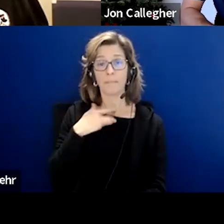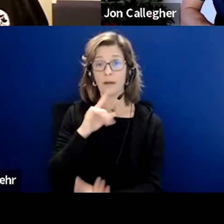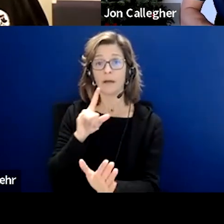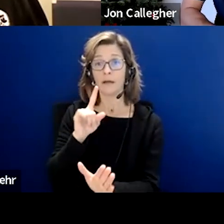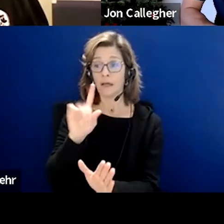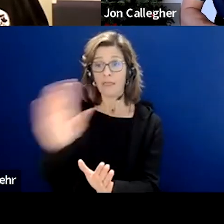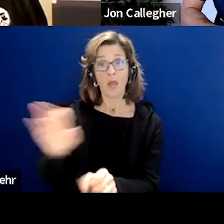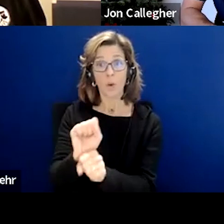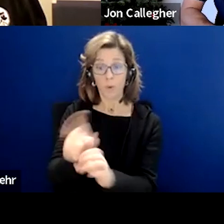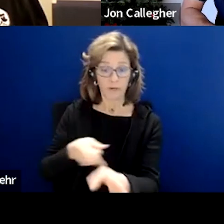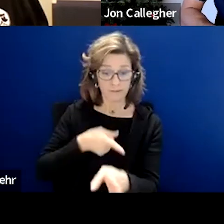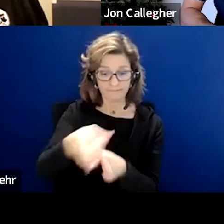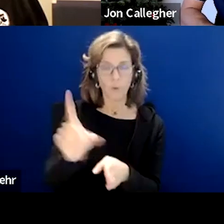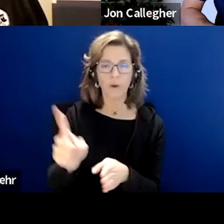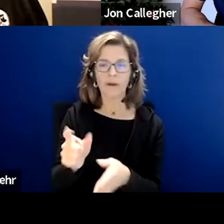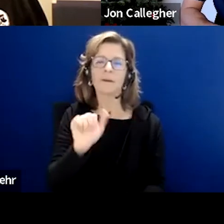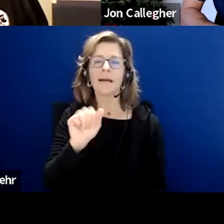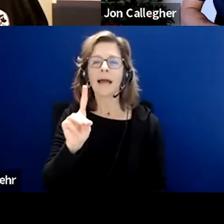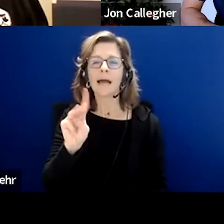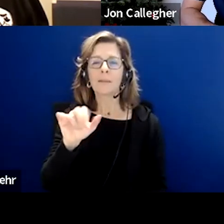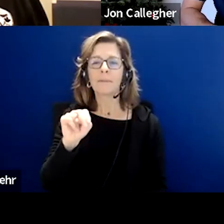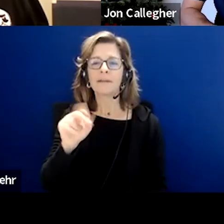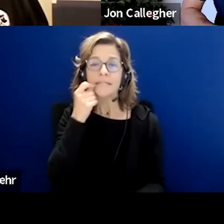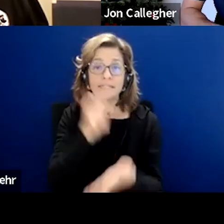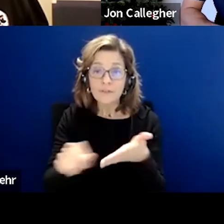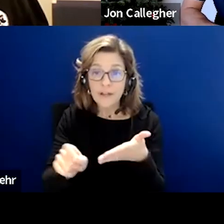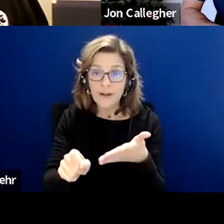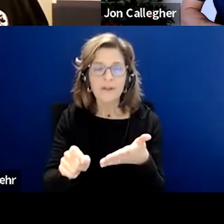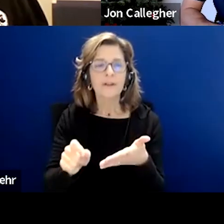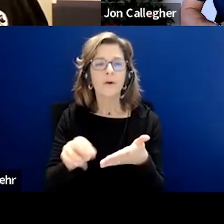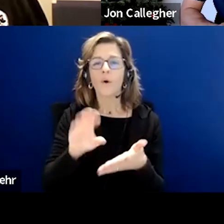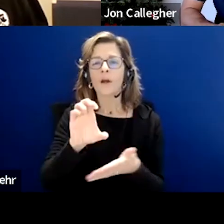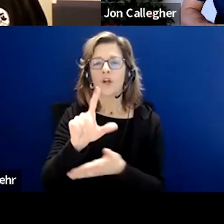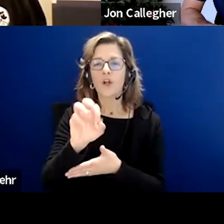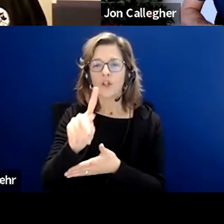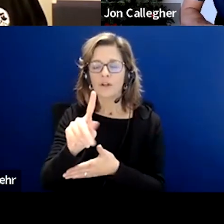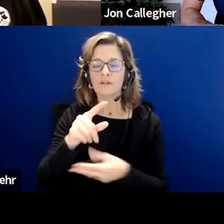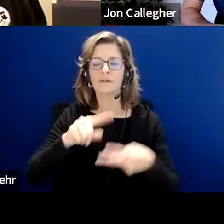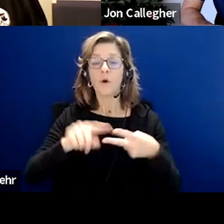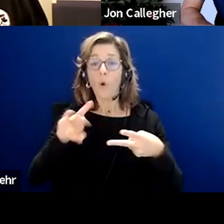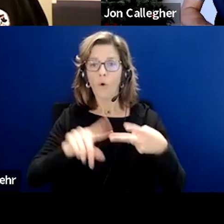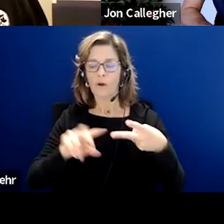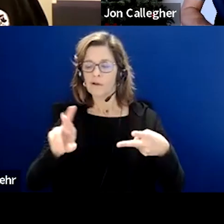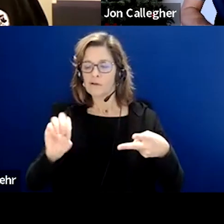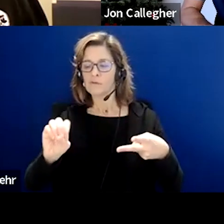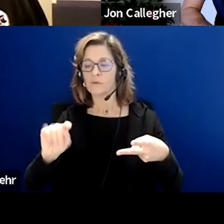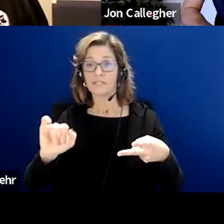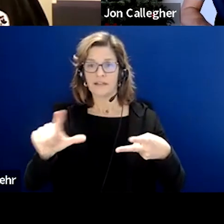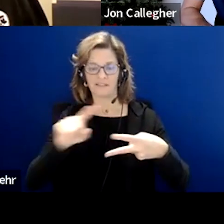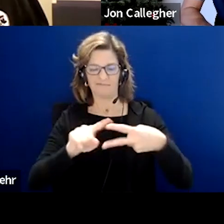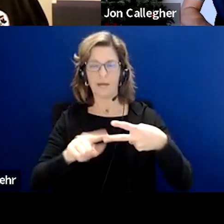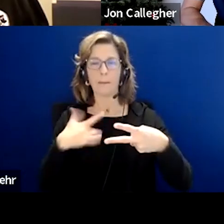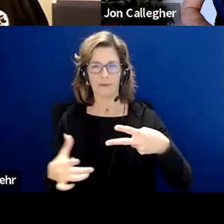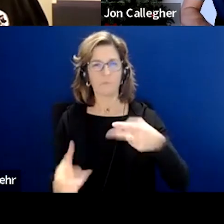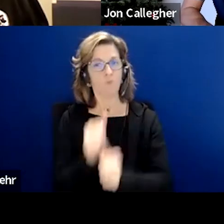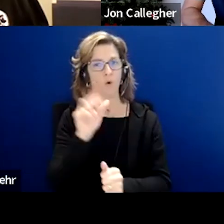clerical, administrative, followed by retail. Curious, in your opinion, are there other sectors where